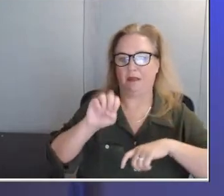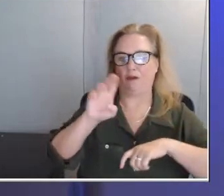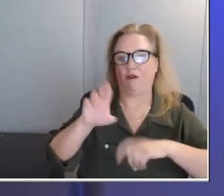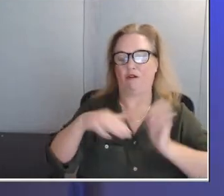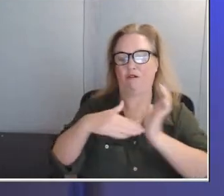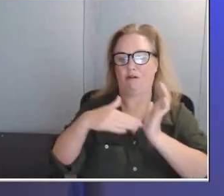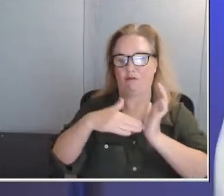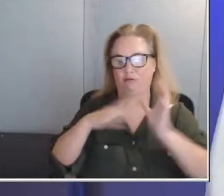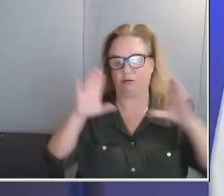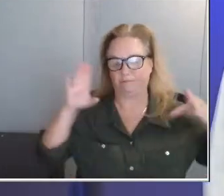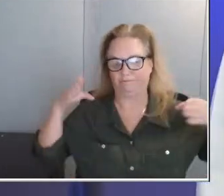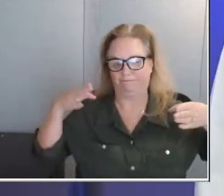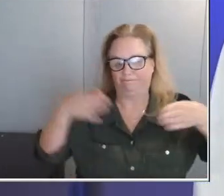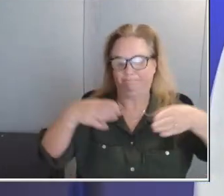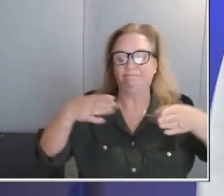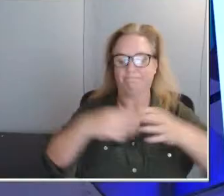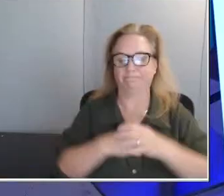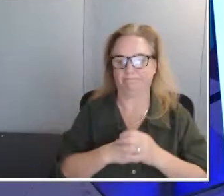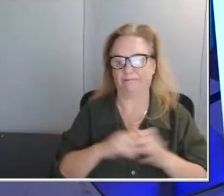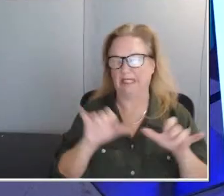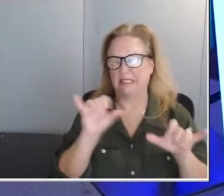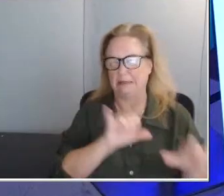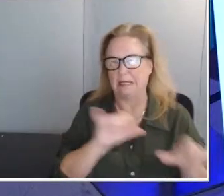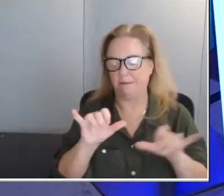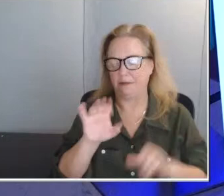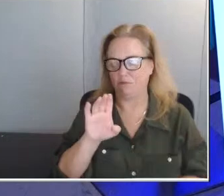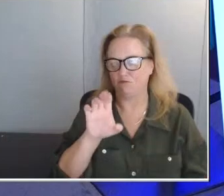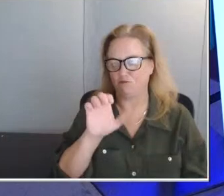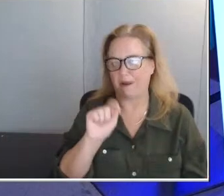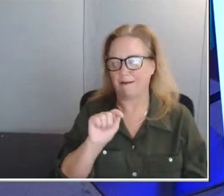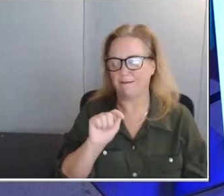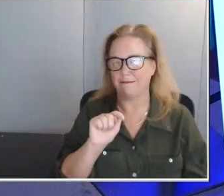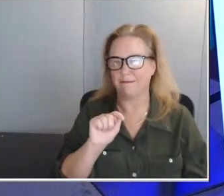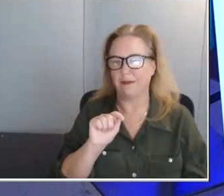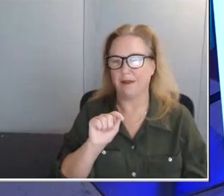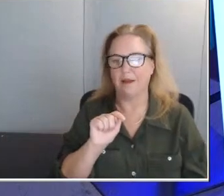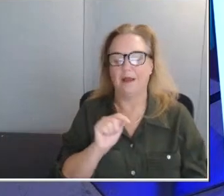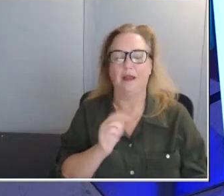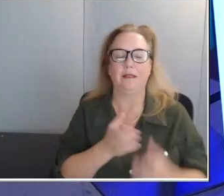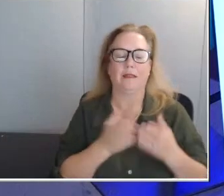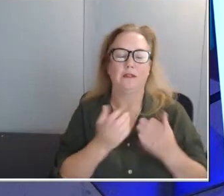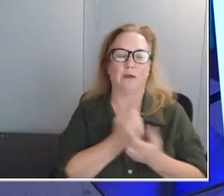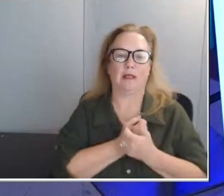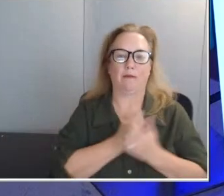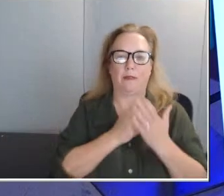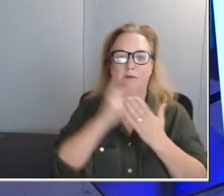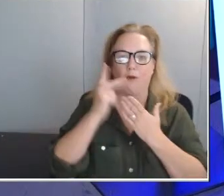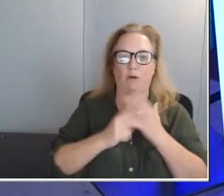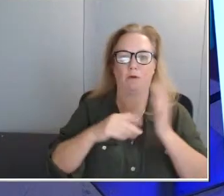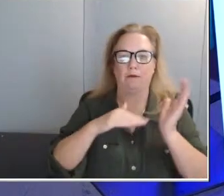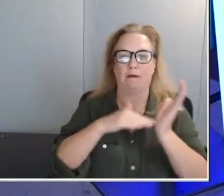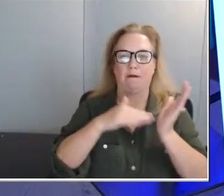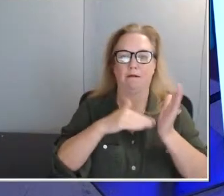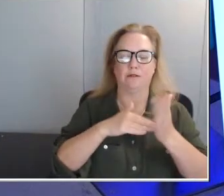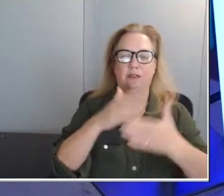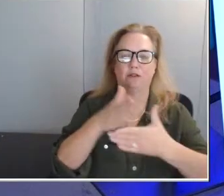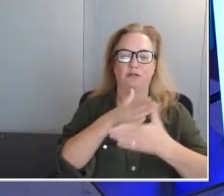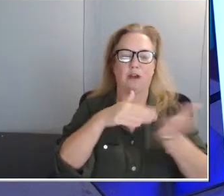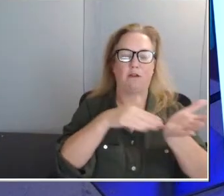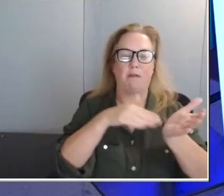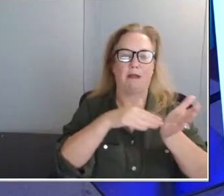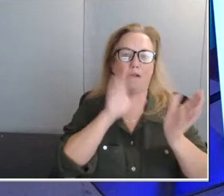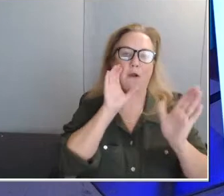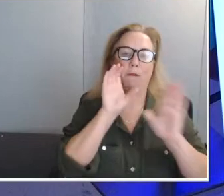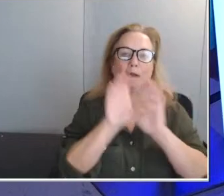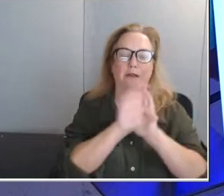narrow down the diagnosis, just like they did for Brett. One of the things that we love about doing this program is when doctors are able to share medical imaging and